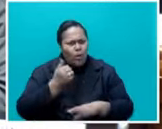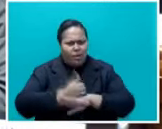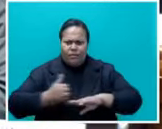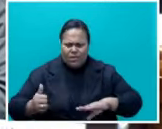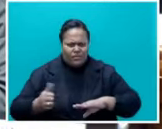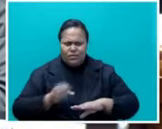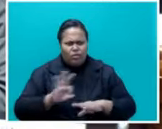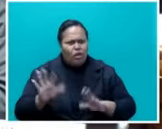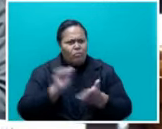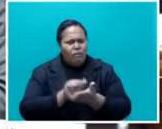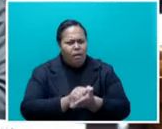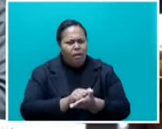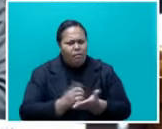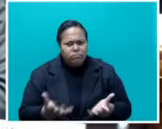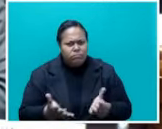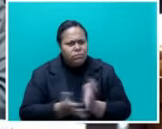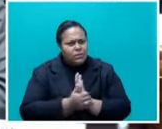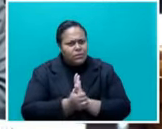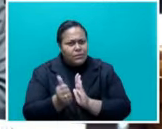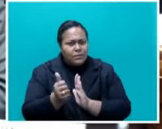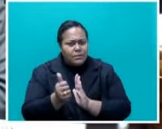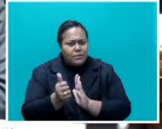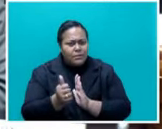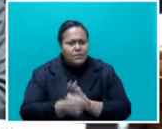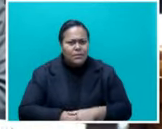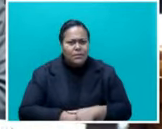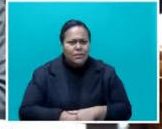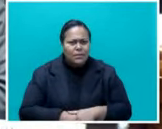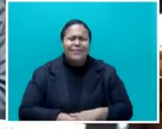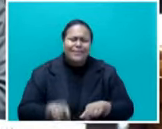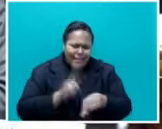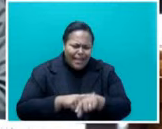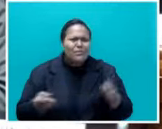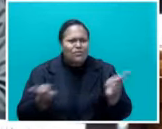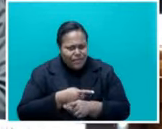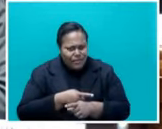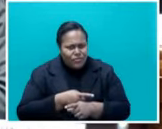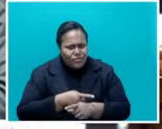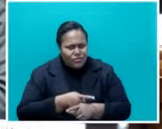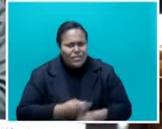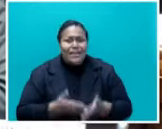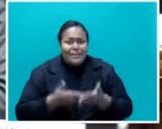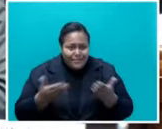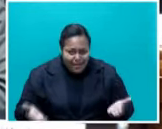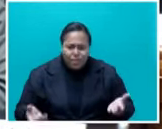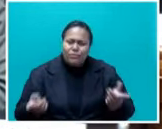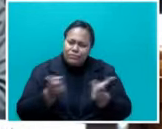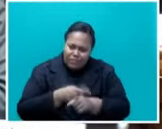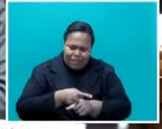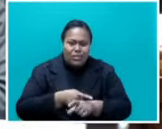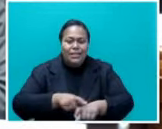changes. In this particular case, it was the Court of Disputed Returns. And the Court of Disputed